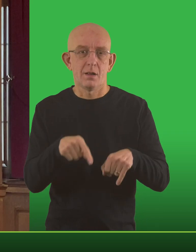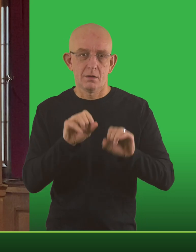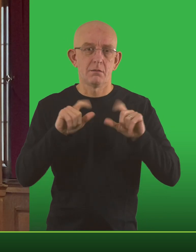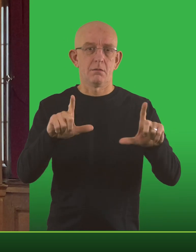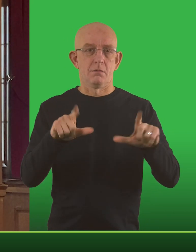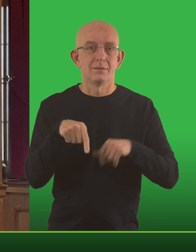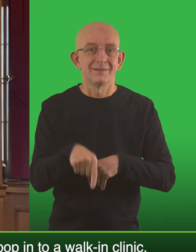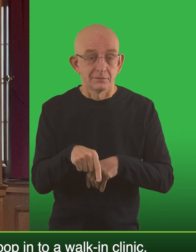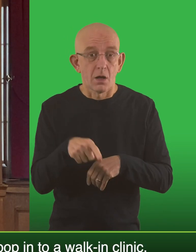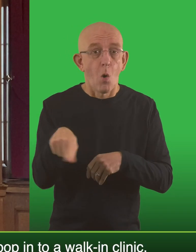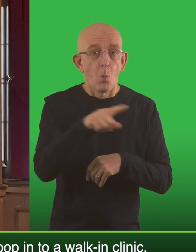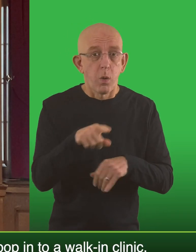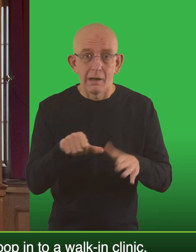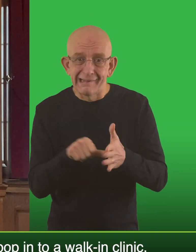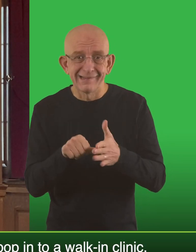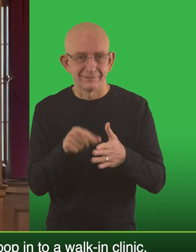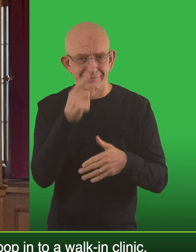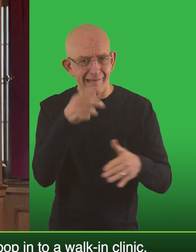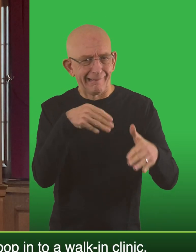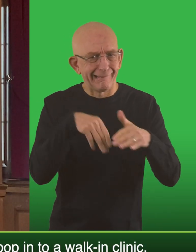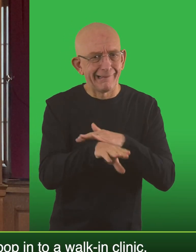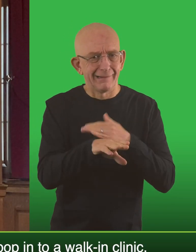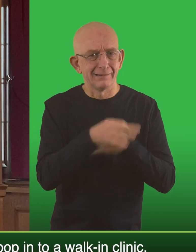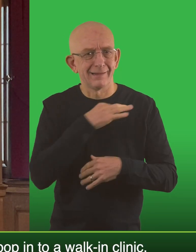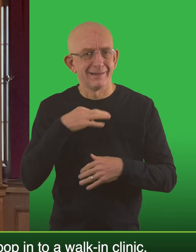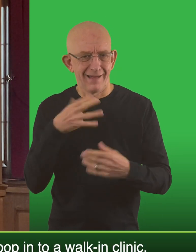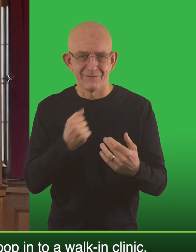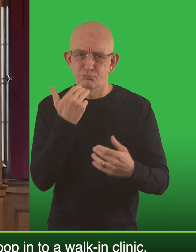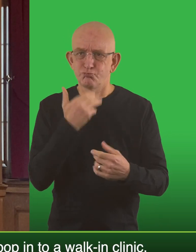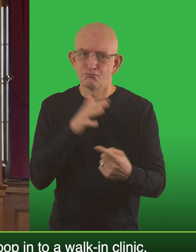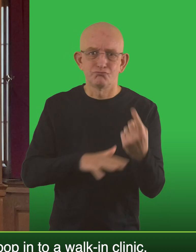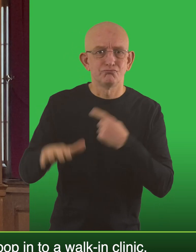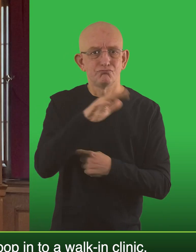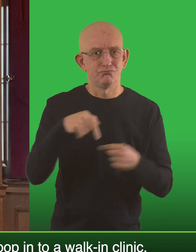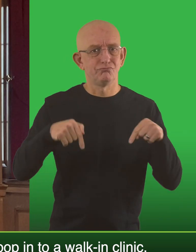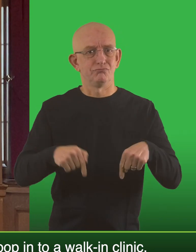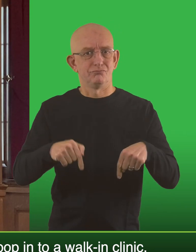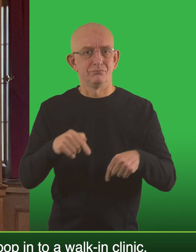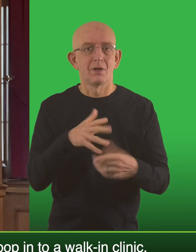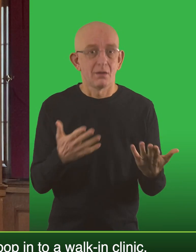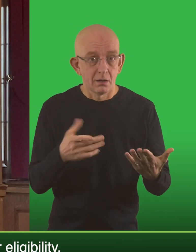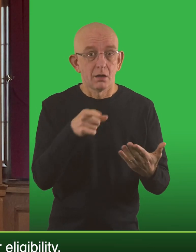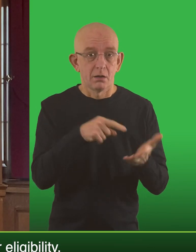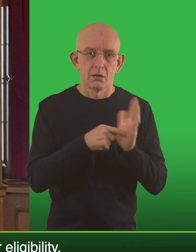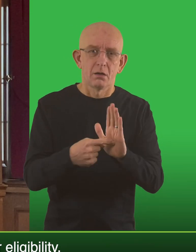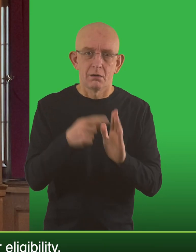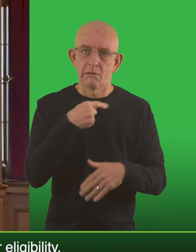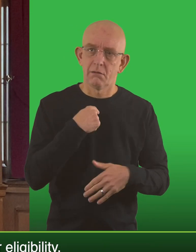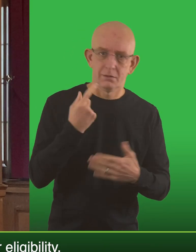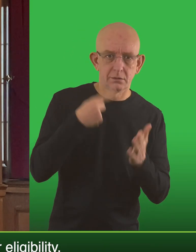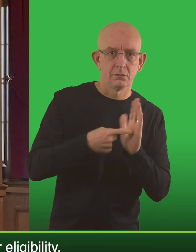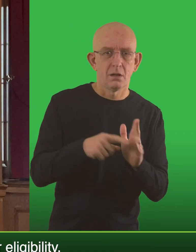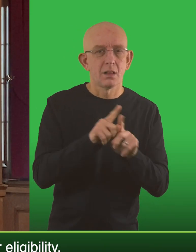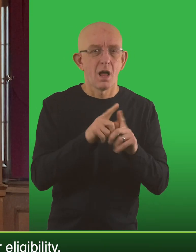of the video. If you're struggling to book, please pop in to a walk-in clinic, and there are plenty across the city. Take evidence